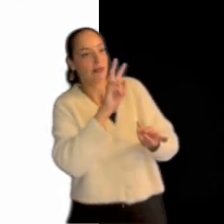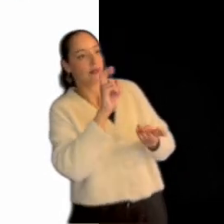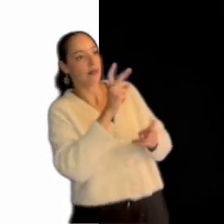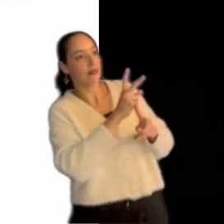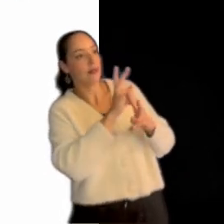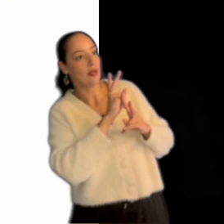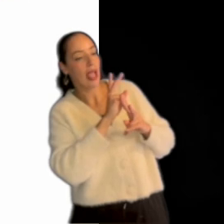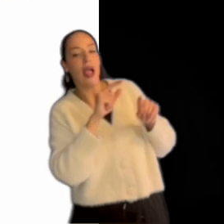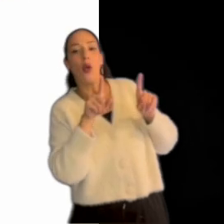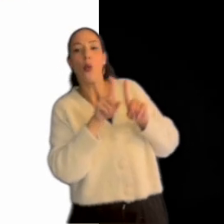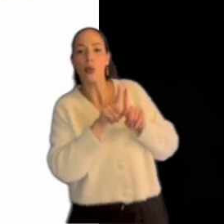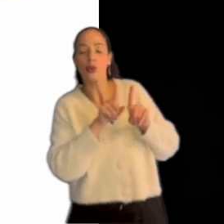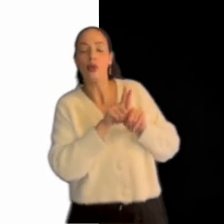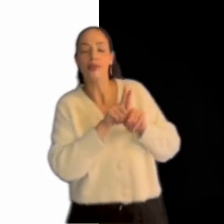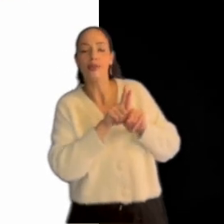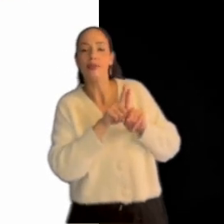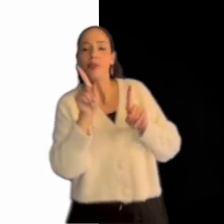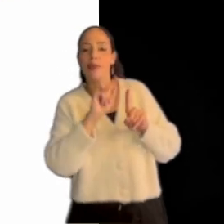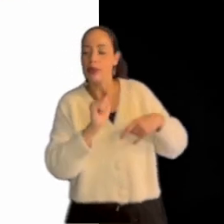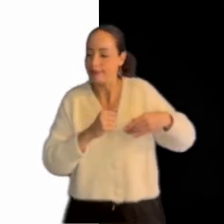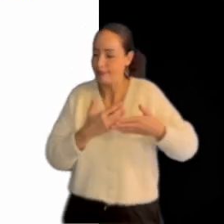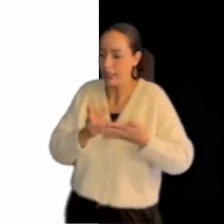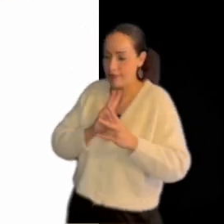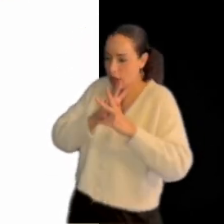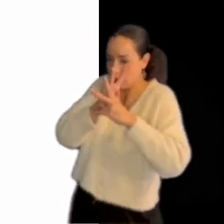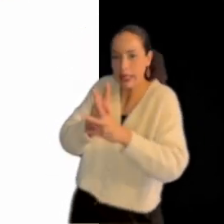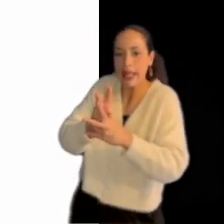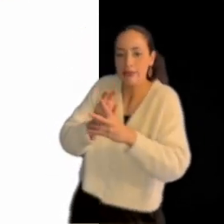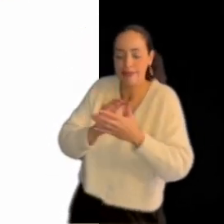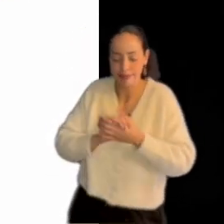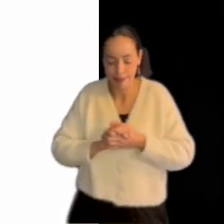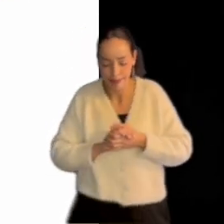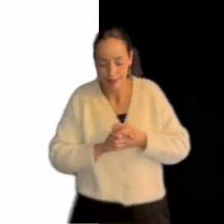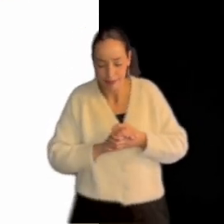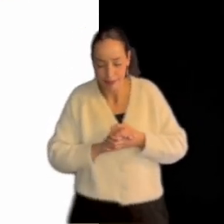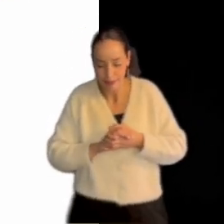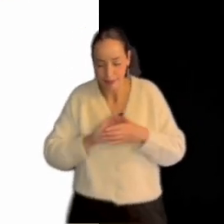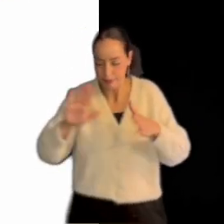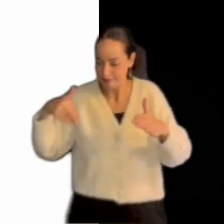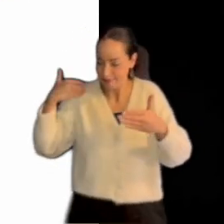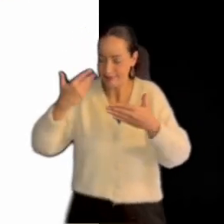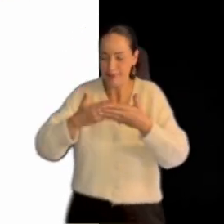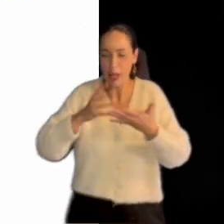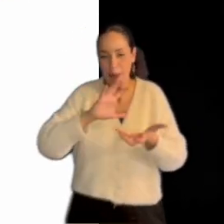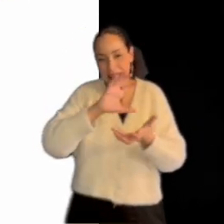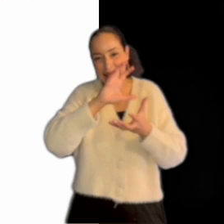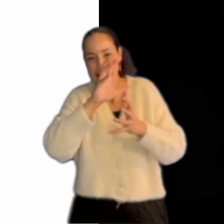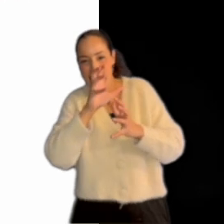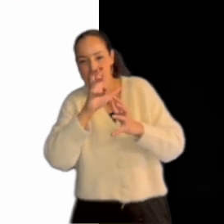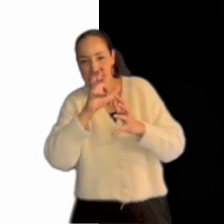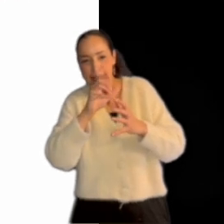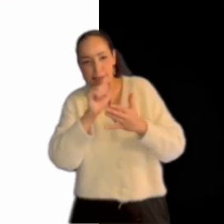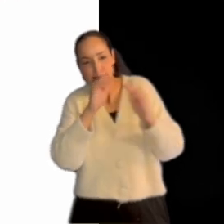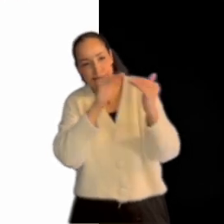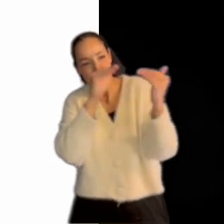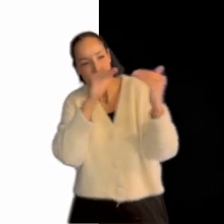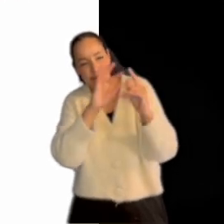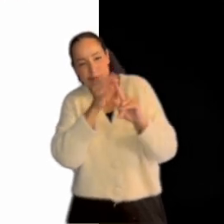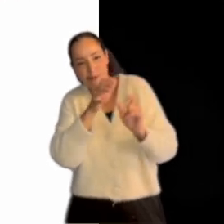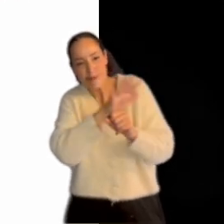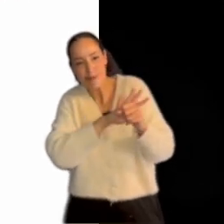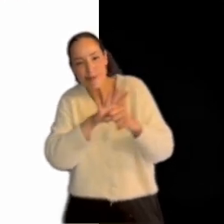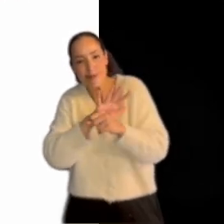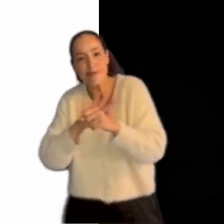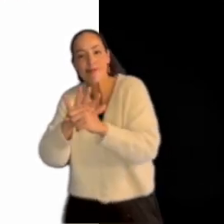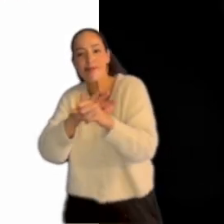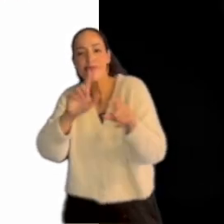adapted and tailored to specific circumstances, beneficiaries and settings, at its core it remains true to its original purpose in providing an